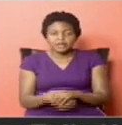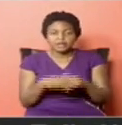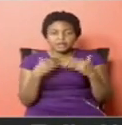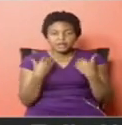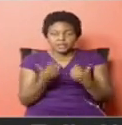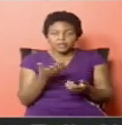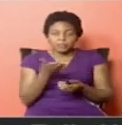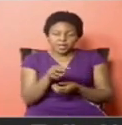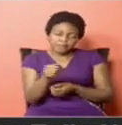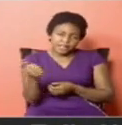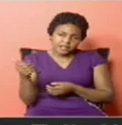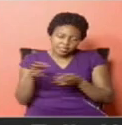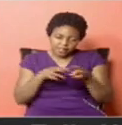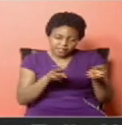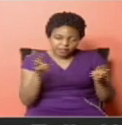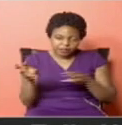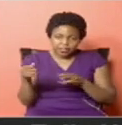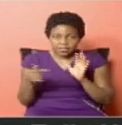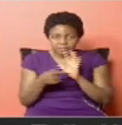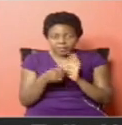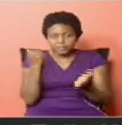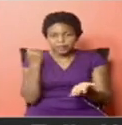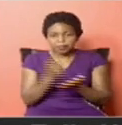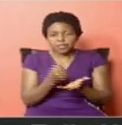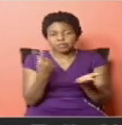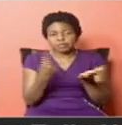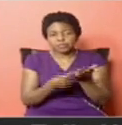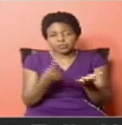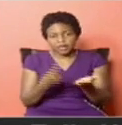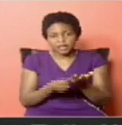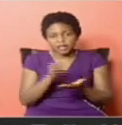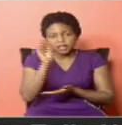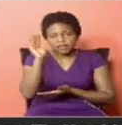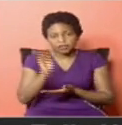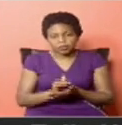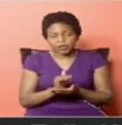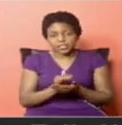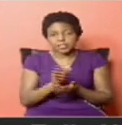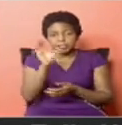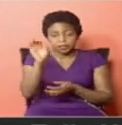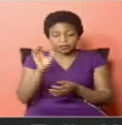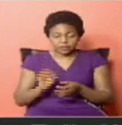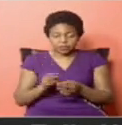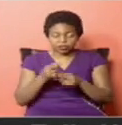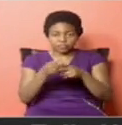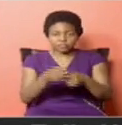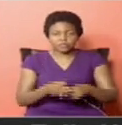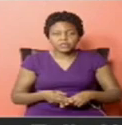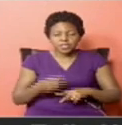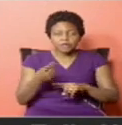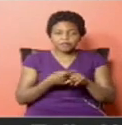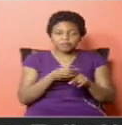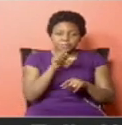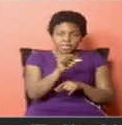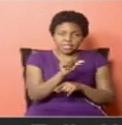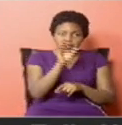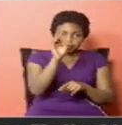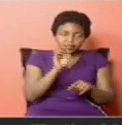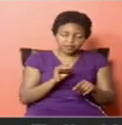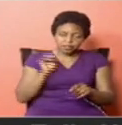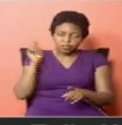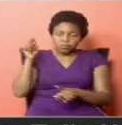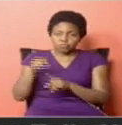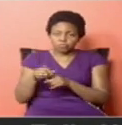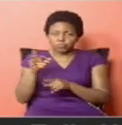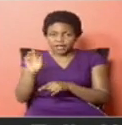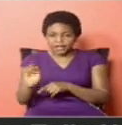other interventions. For instance, in Bank of Uganda, they lowered the lending rate from 9% to 8% in April